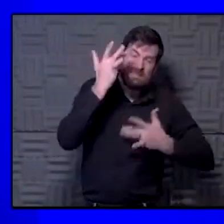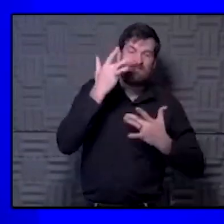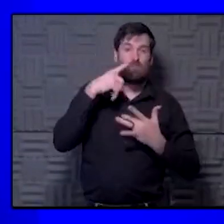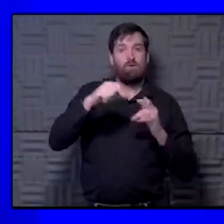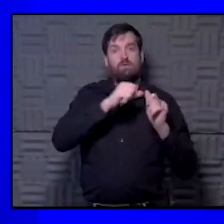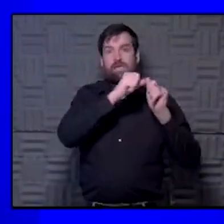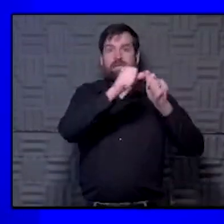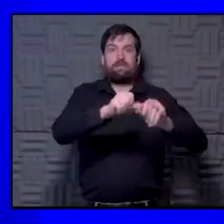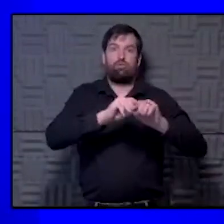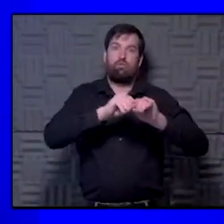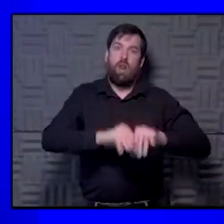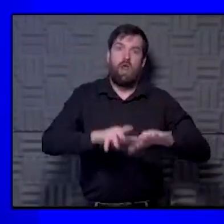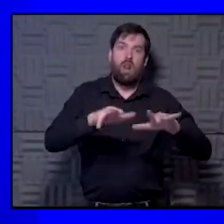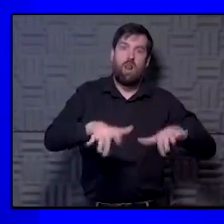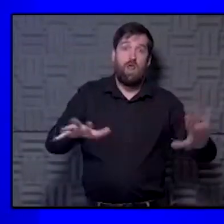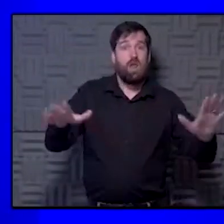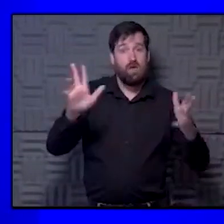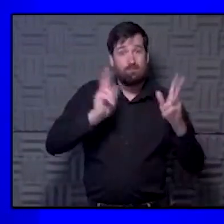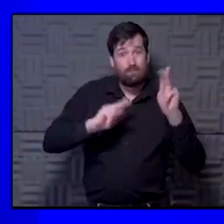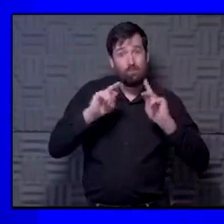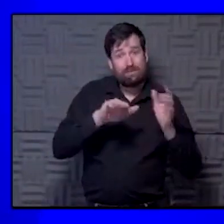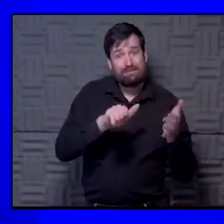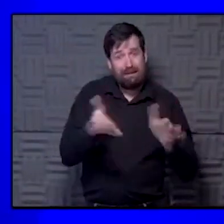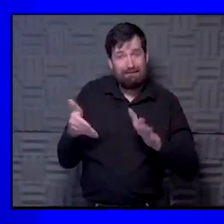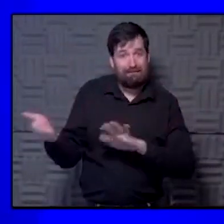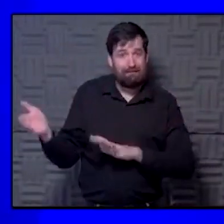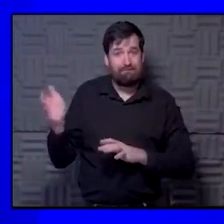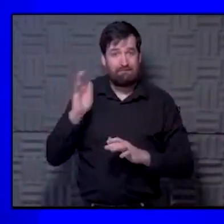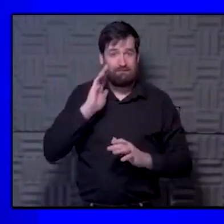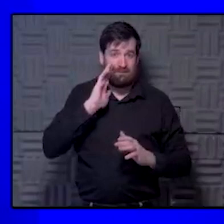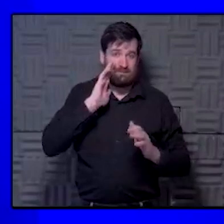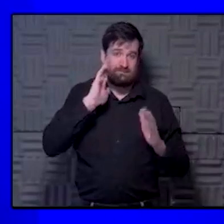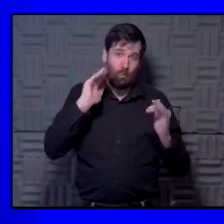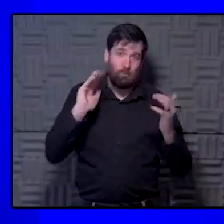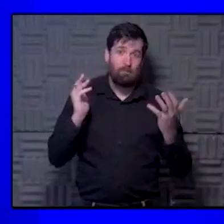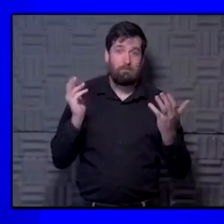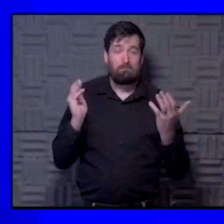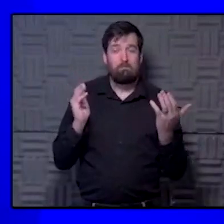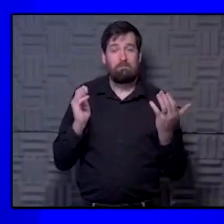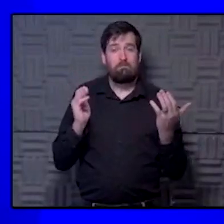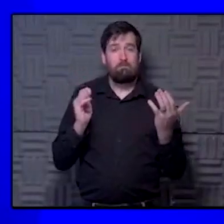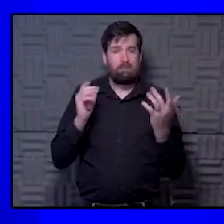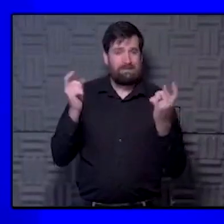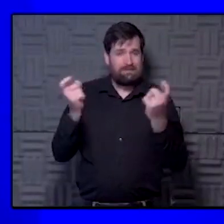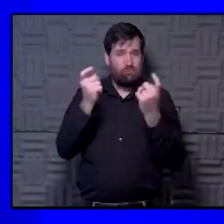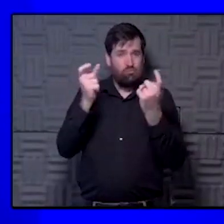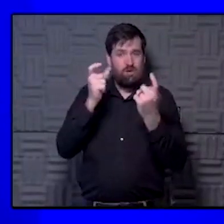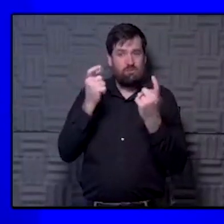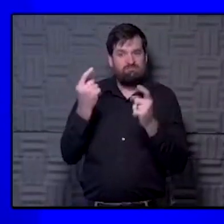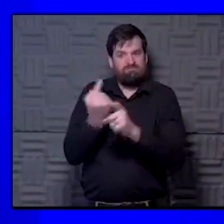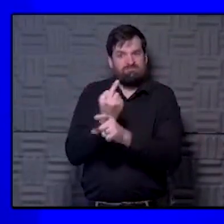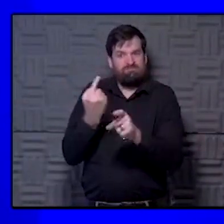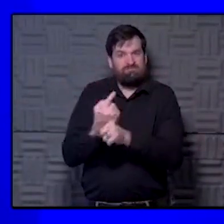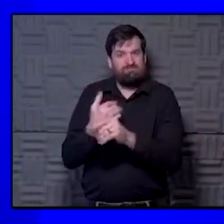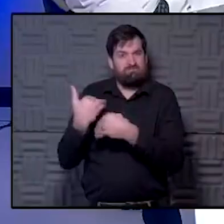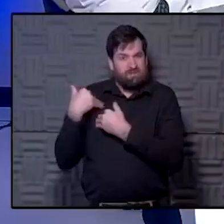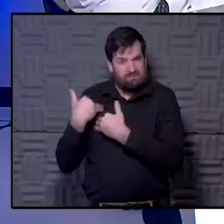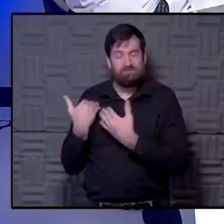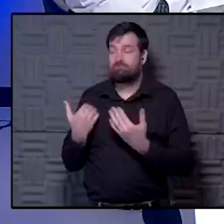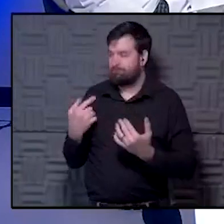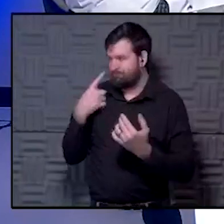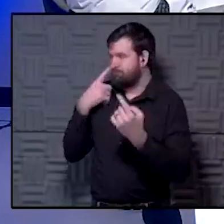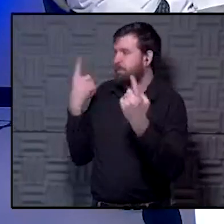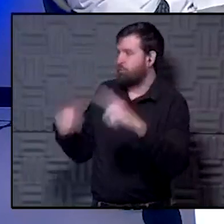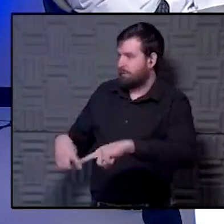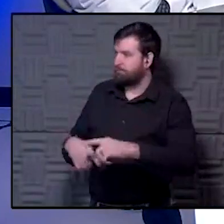continued cases and people dying. So I hope people will celebrate responsibly. I agree.